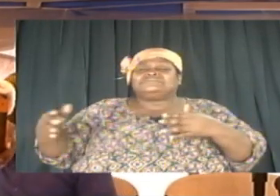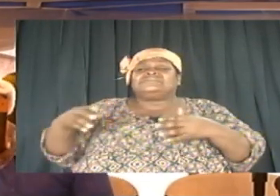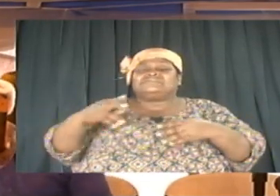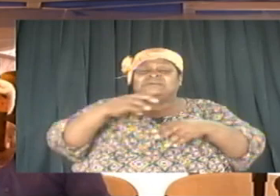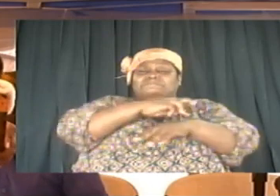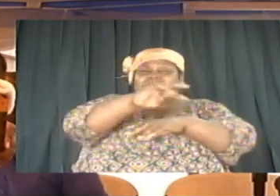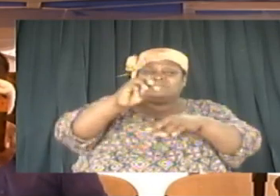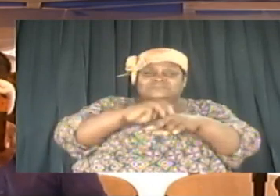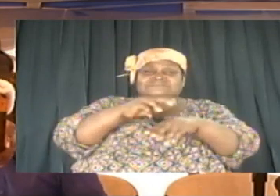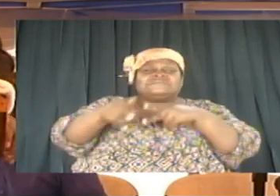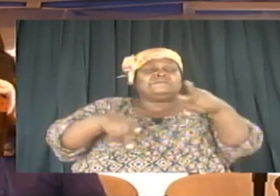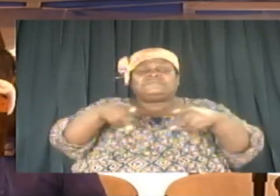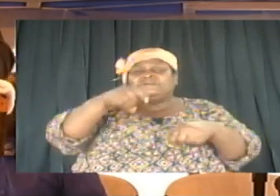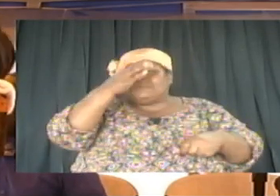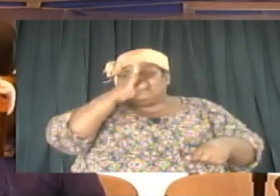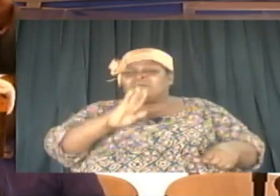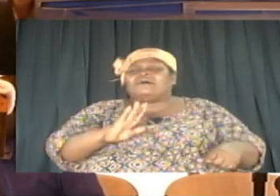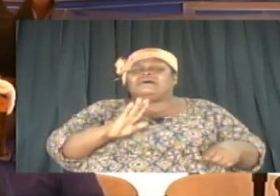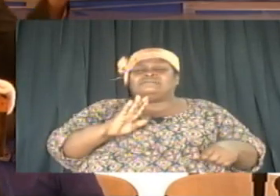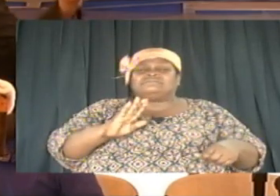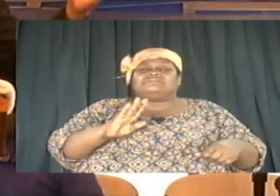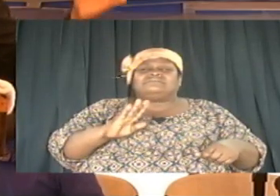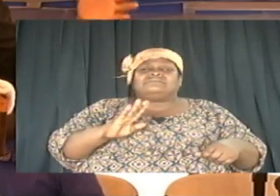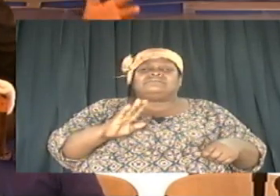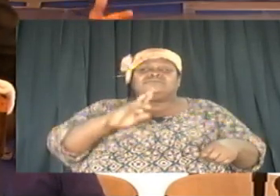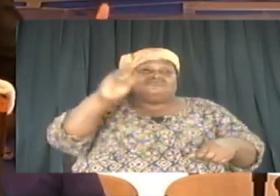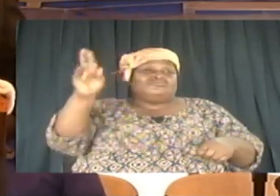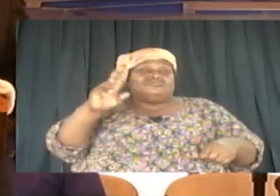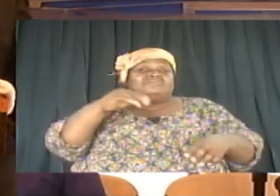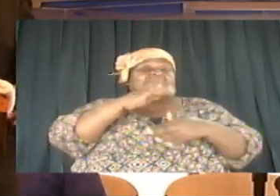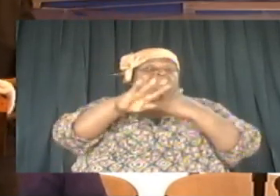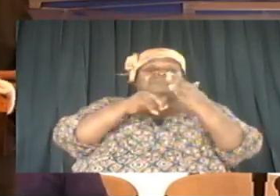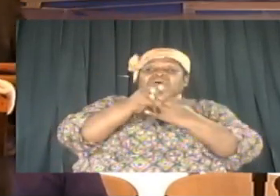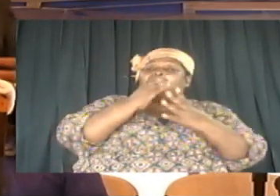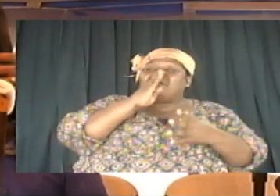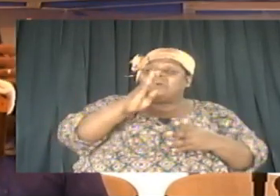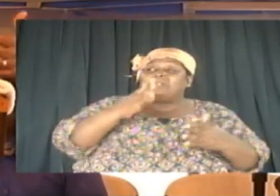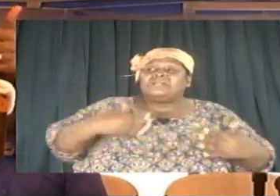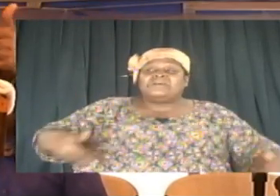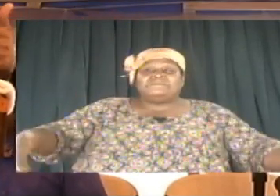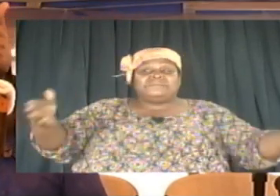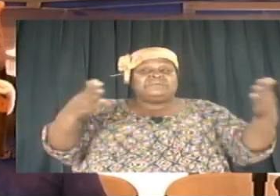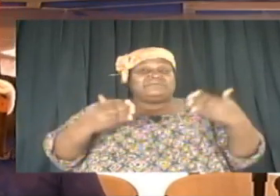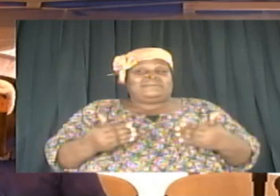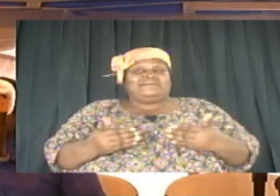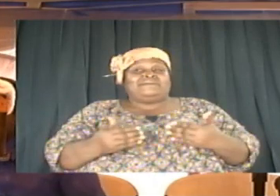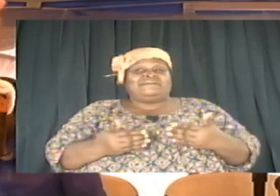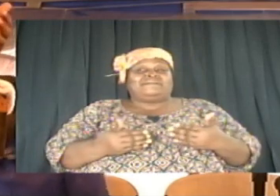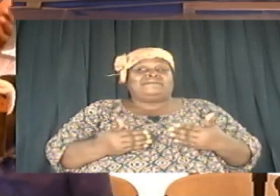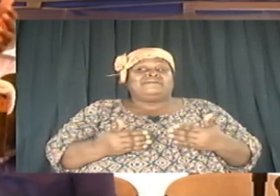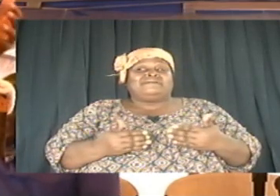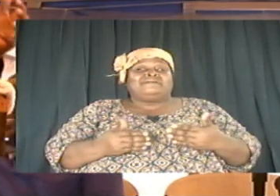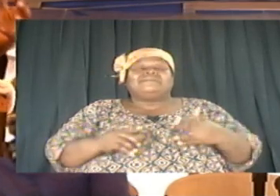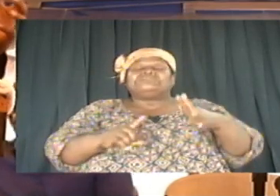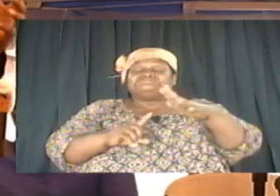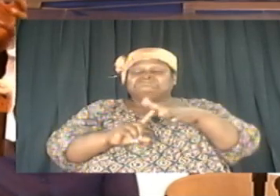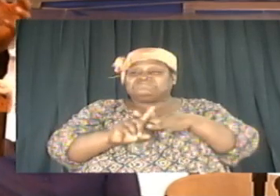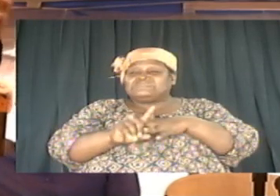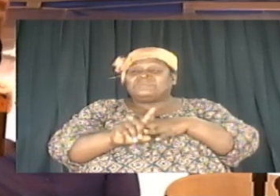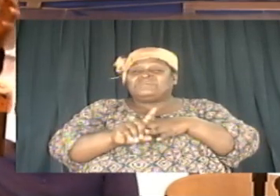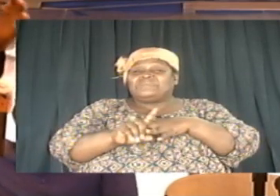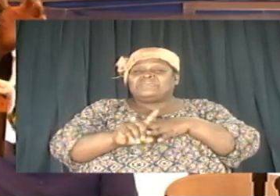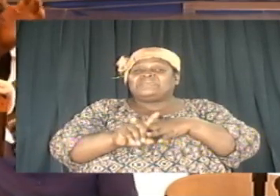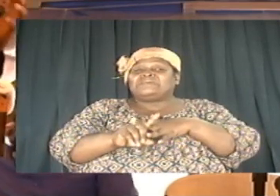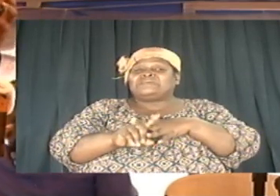of God. Usually we would all be here, and it would appear that